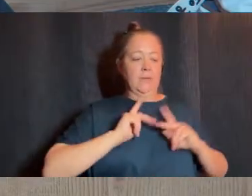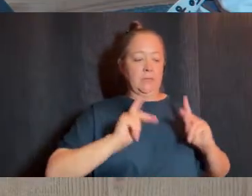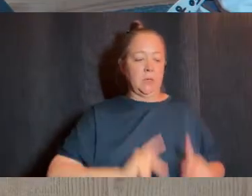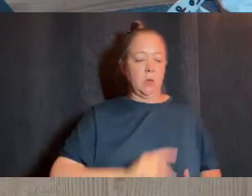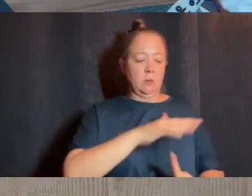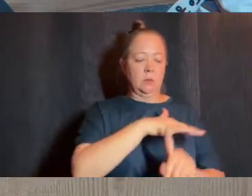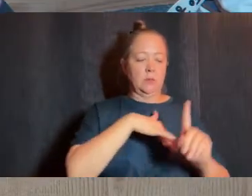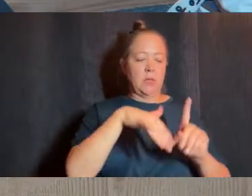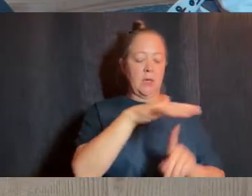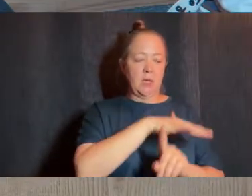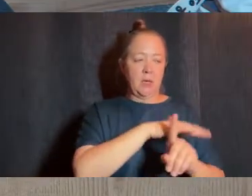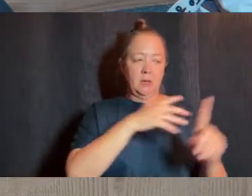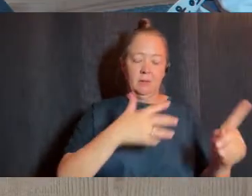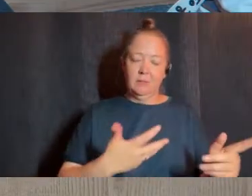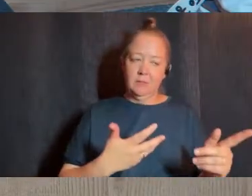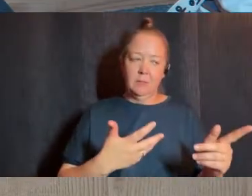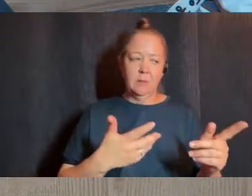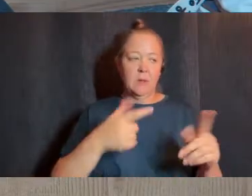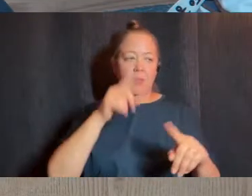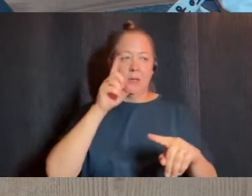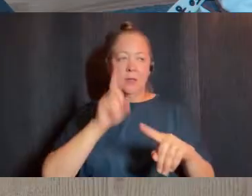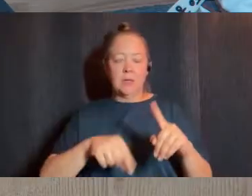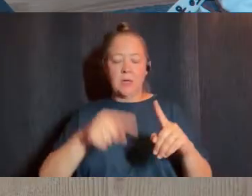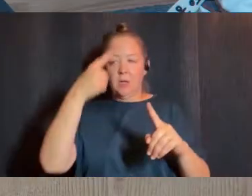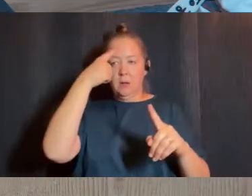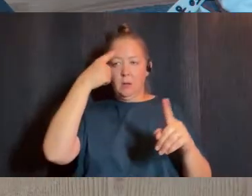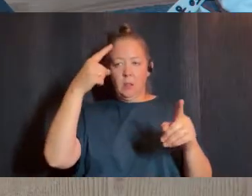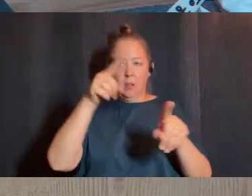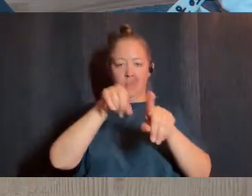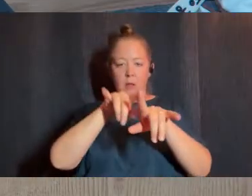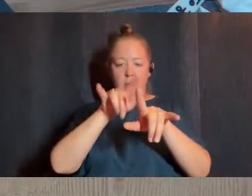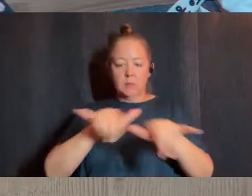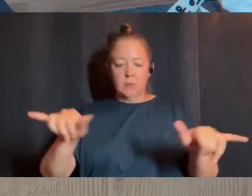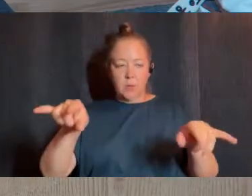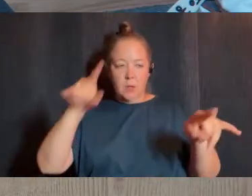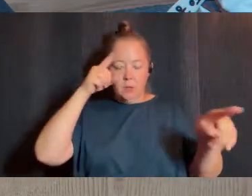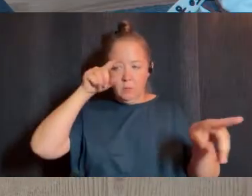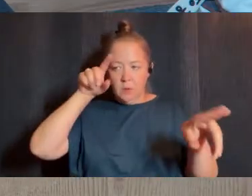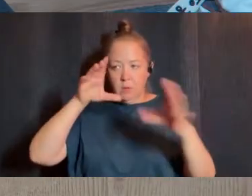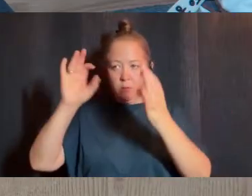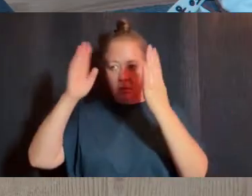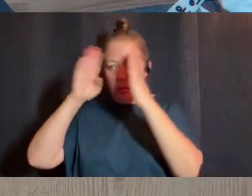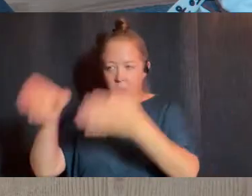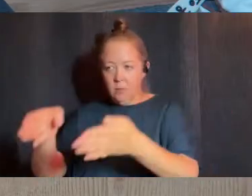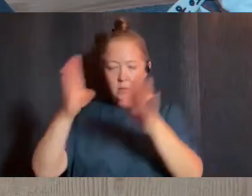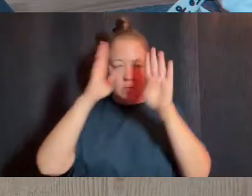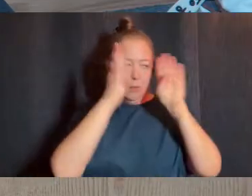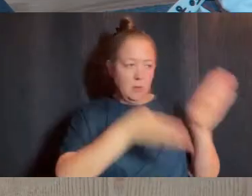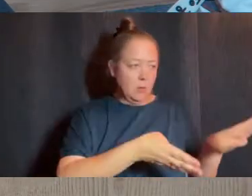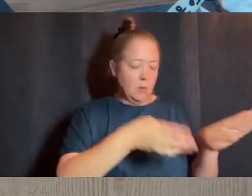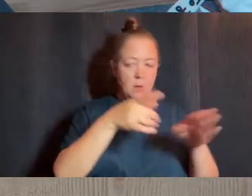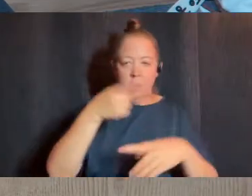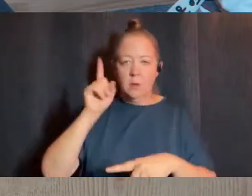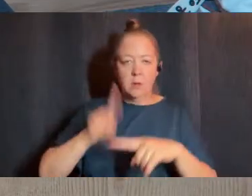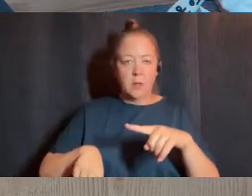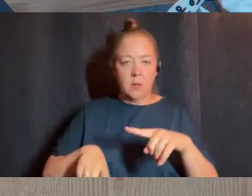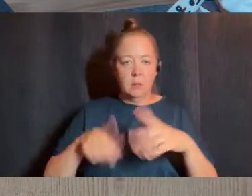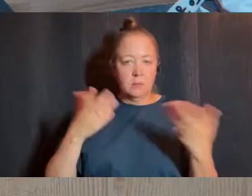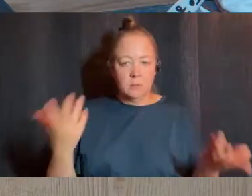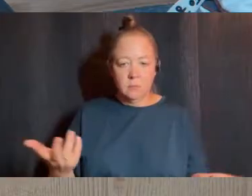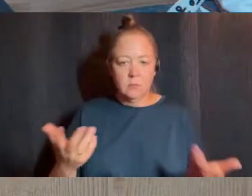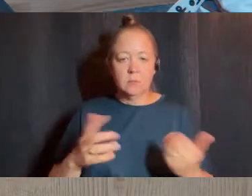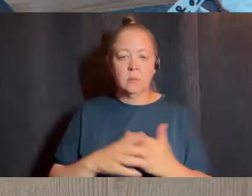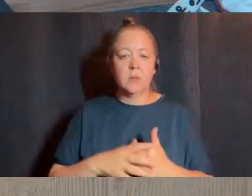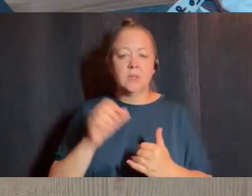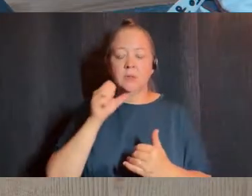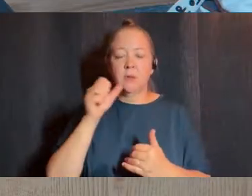And I did not come here wanting to have to relitigate all of this tonight, but I do want